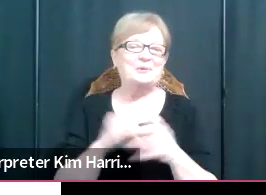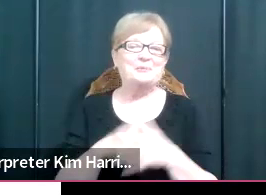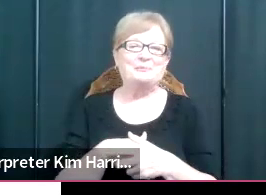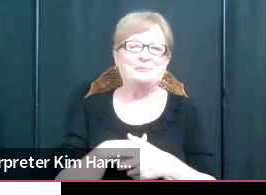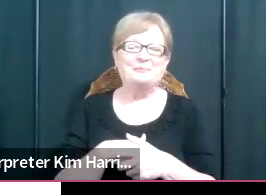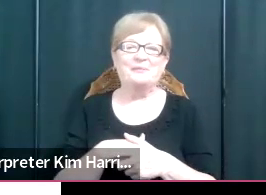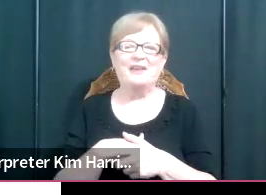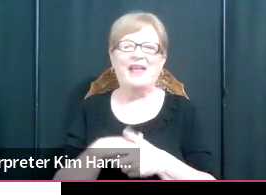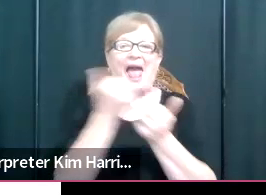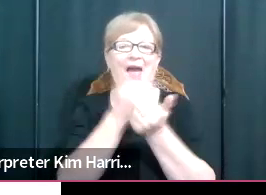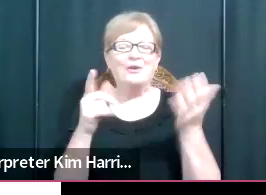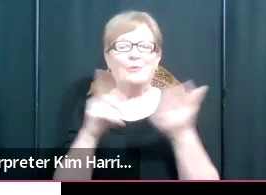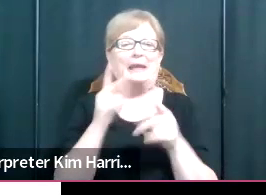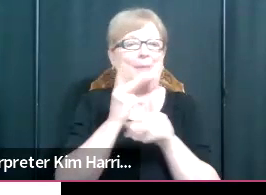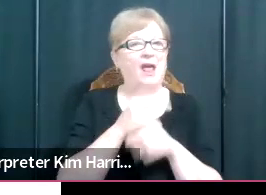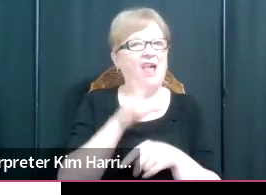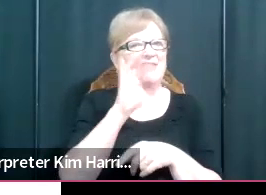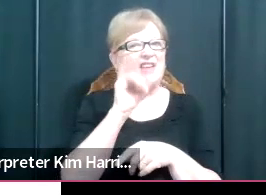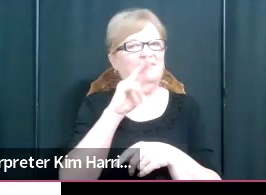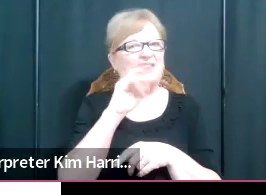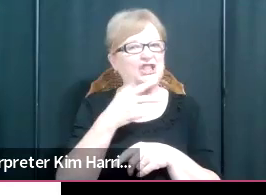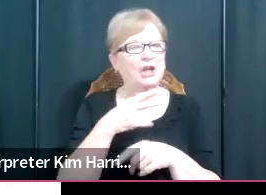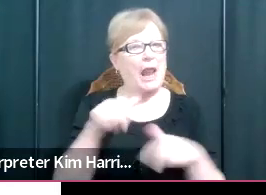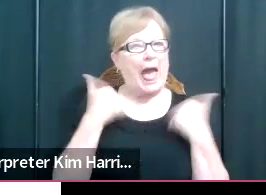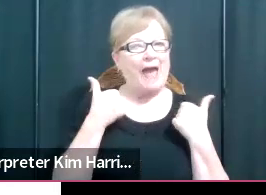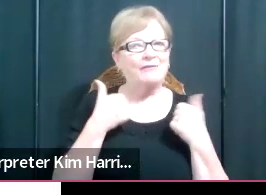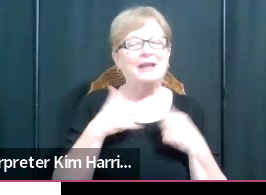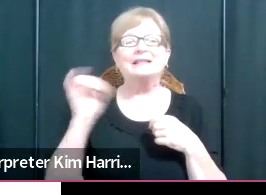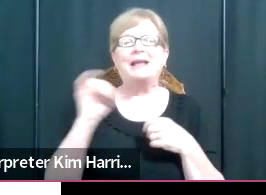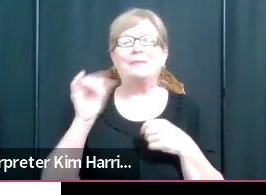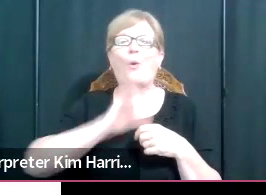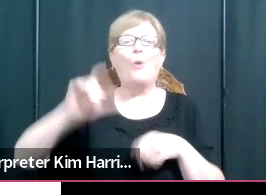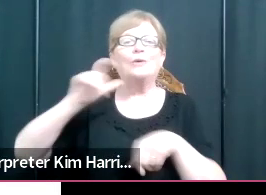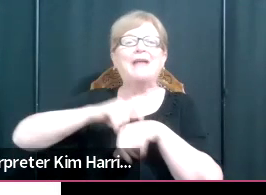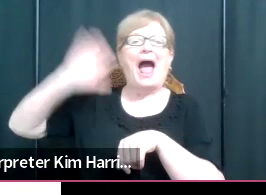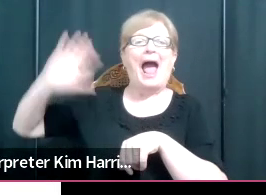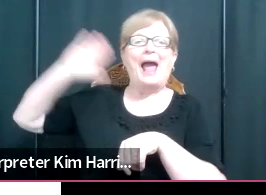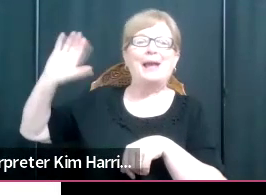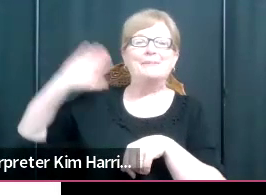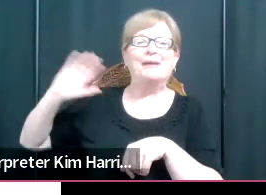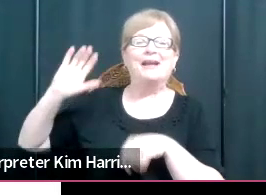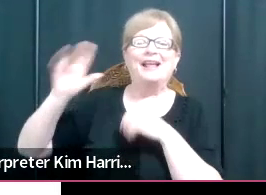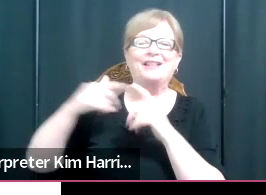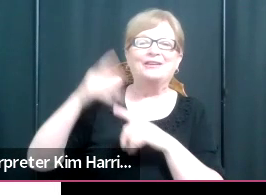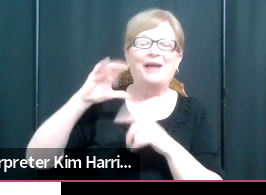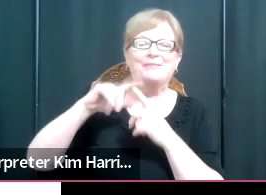everybody has to keep their little finches alive. So it's kind of like an old school Tamagotchi, a little bit.